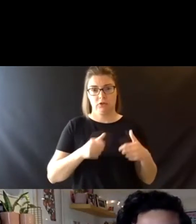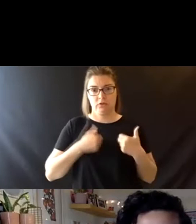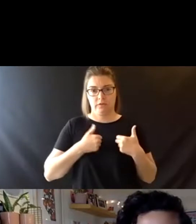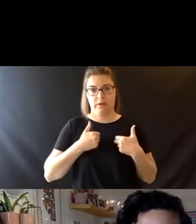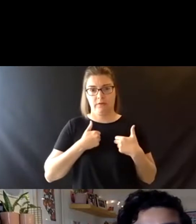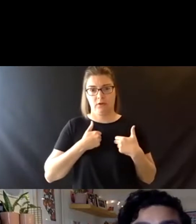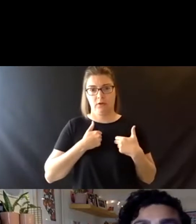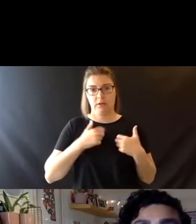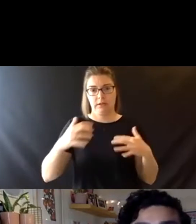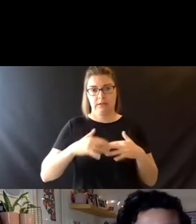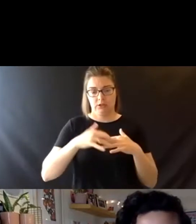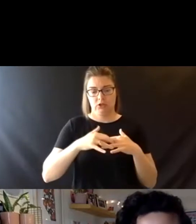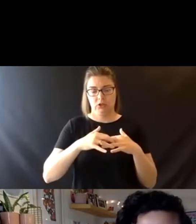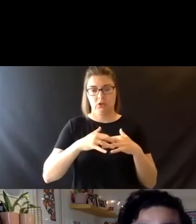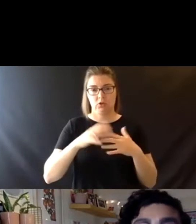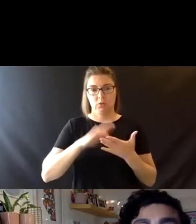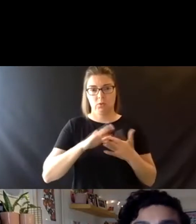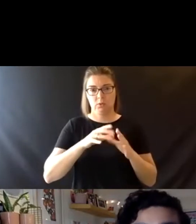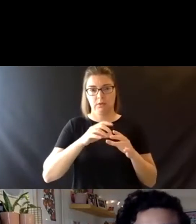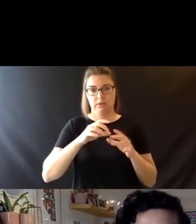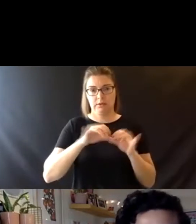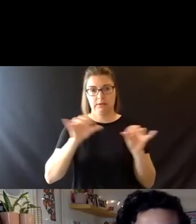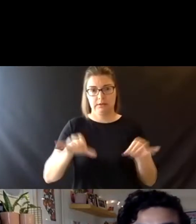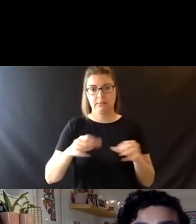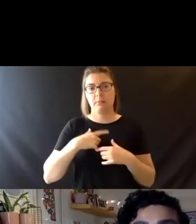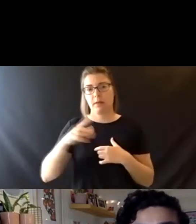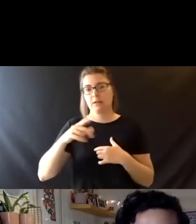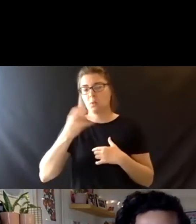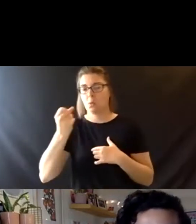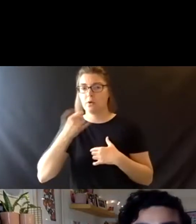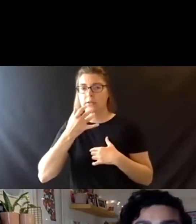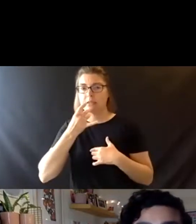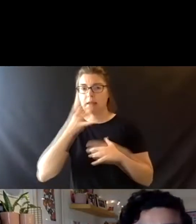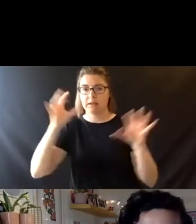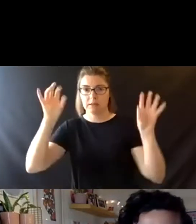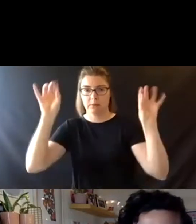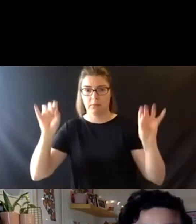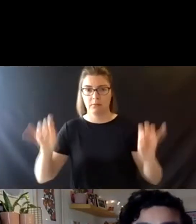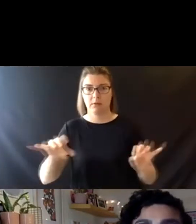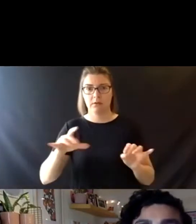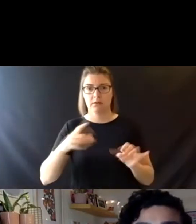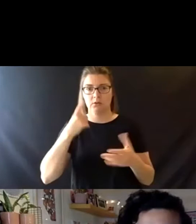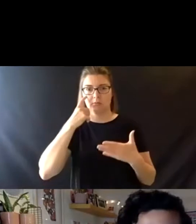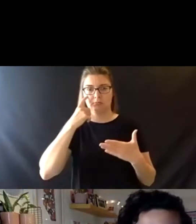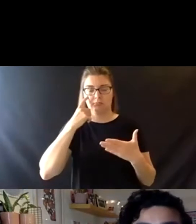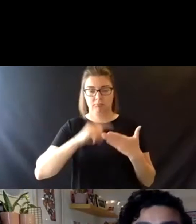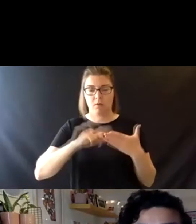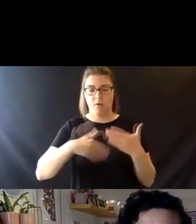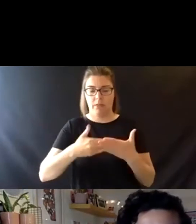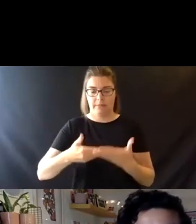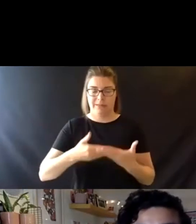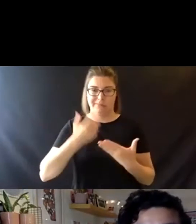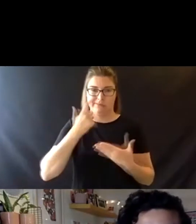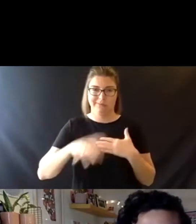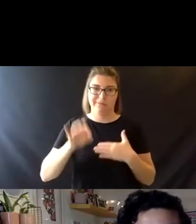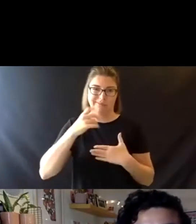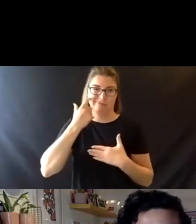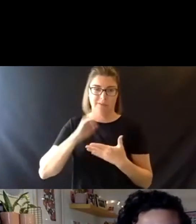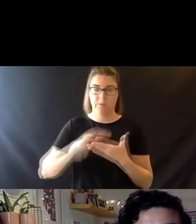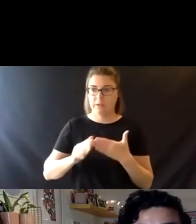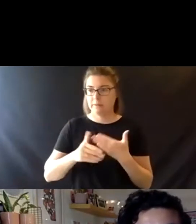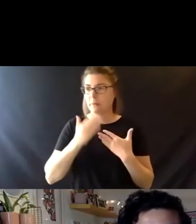I'm wearing orange and I have orange lights here to commemorate all of the babies that were discovered this past weekend. So thank